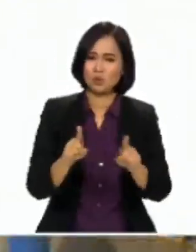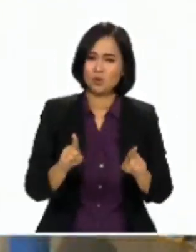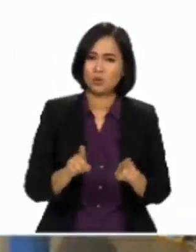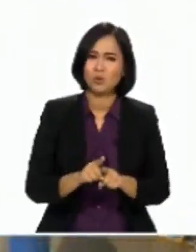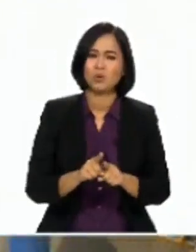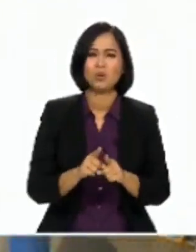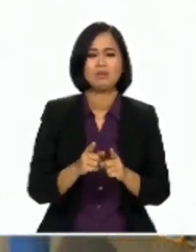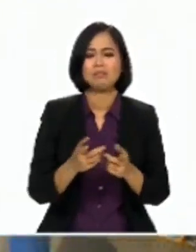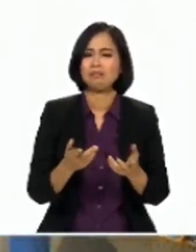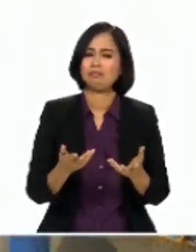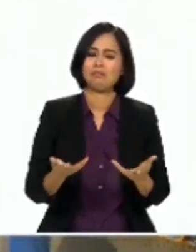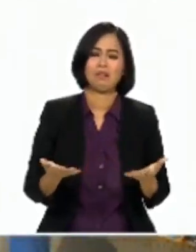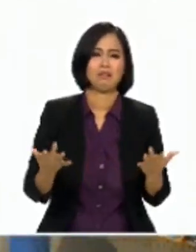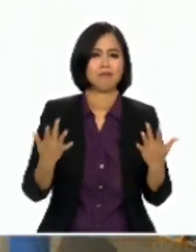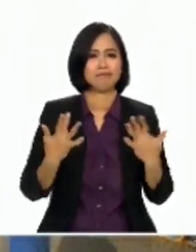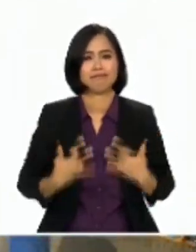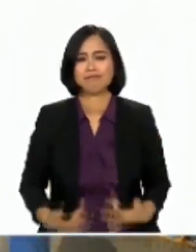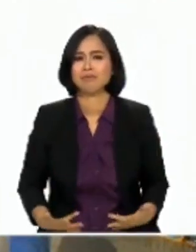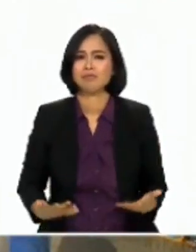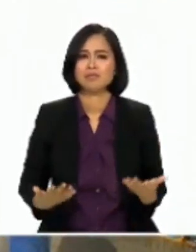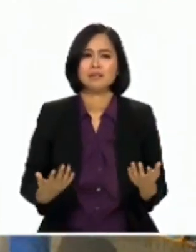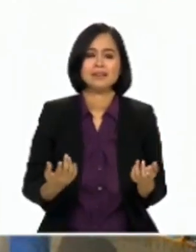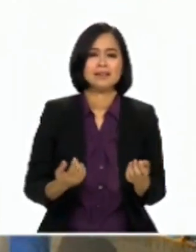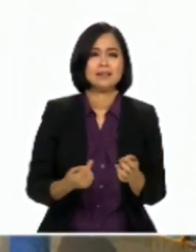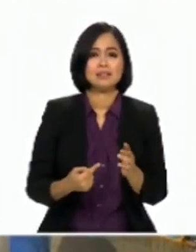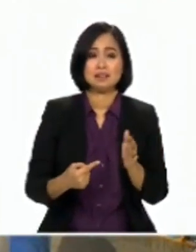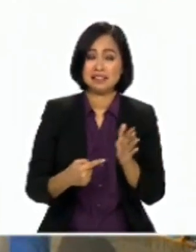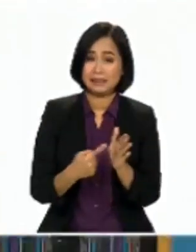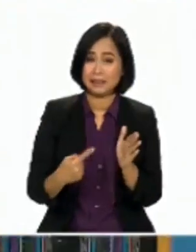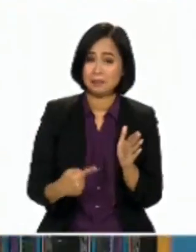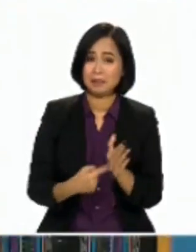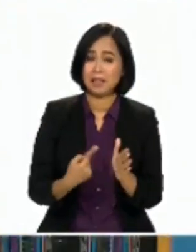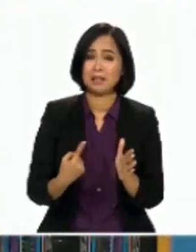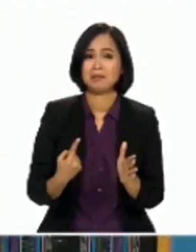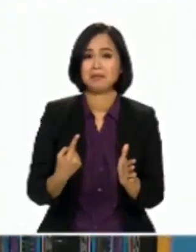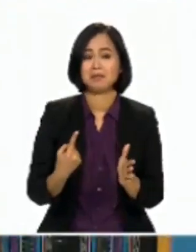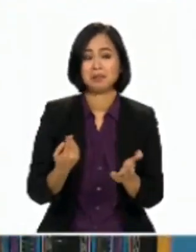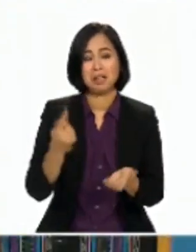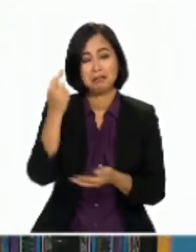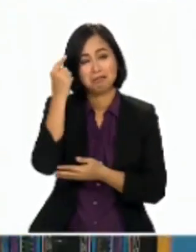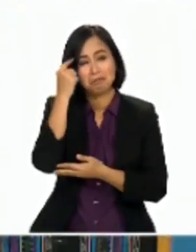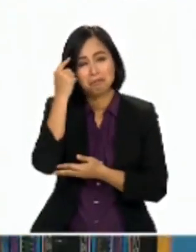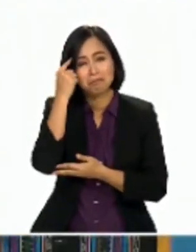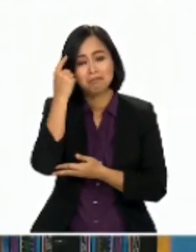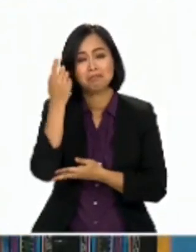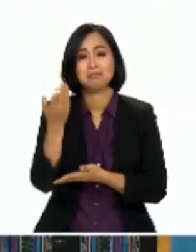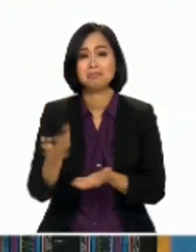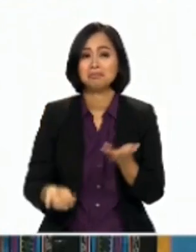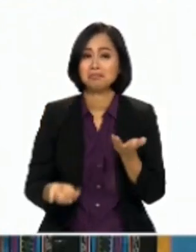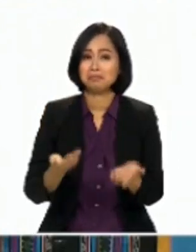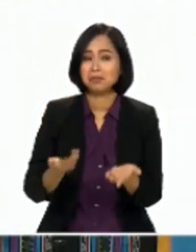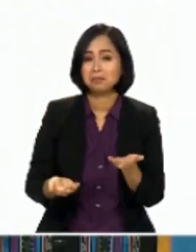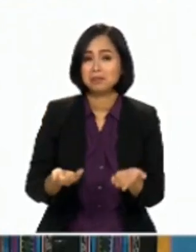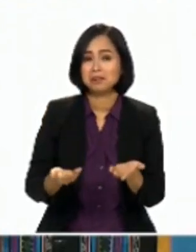exasperating that there are times when I think that perhaps it